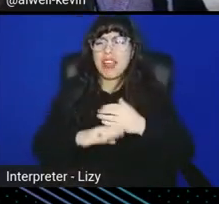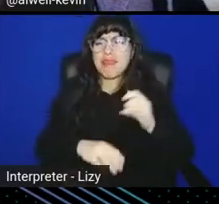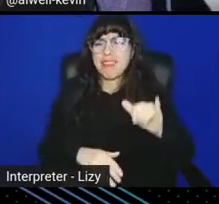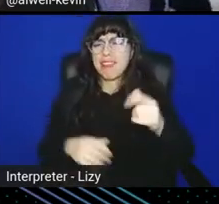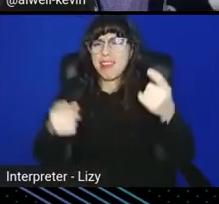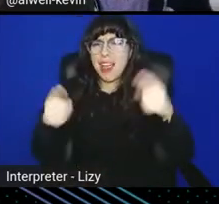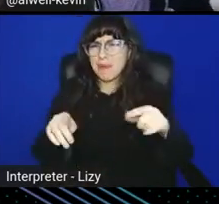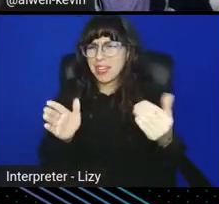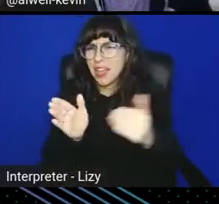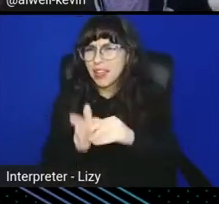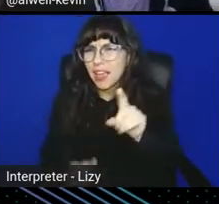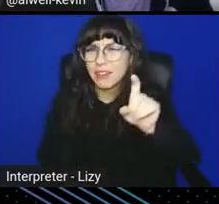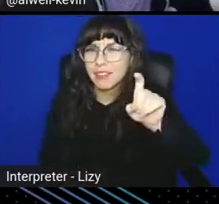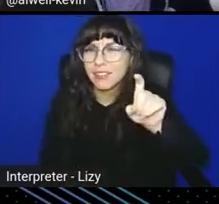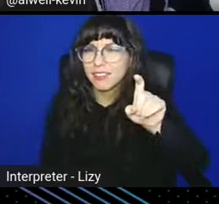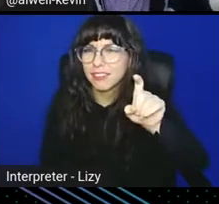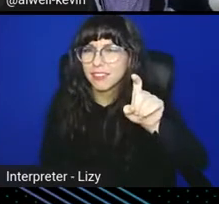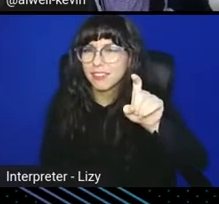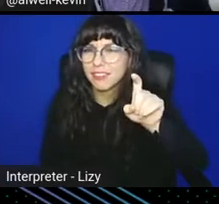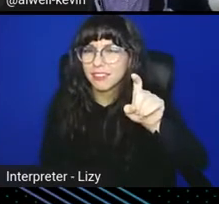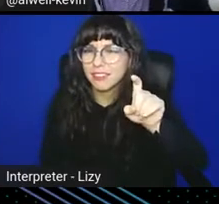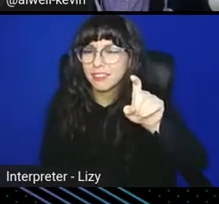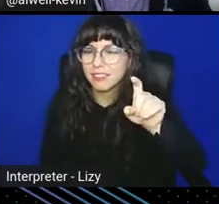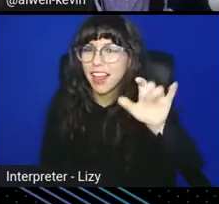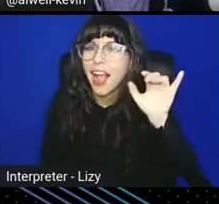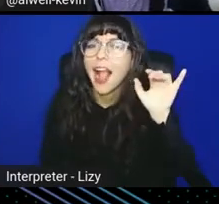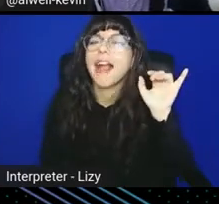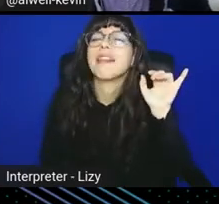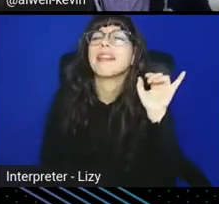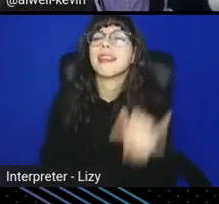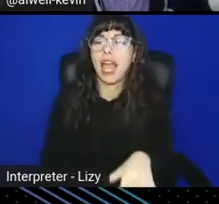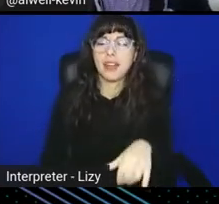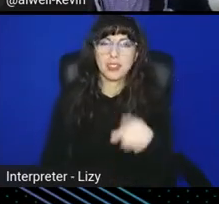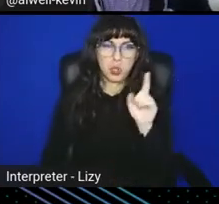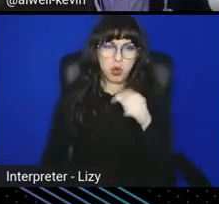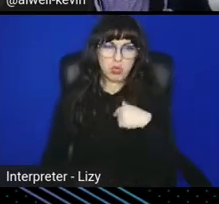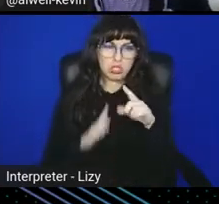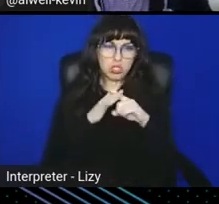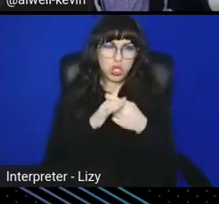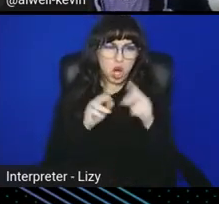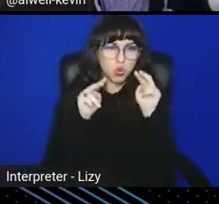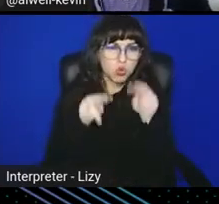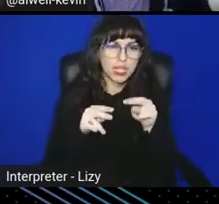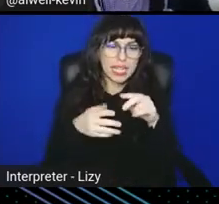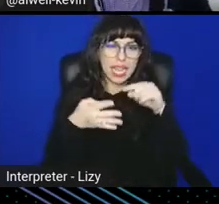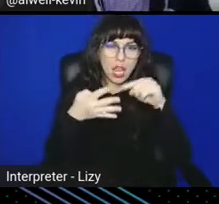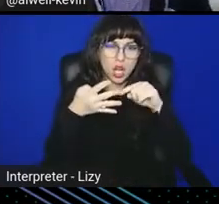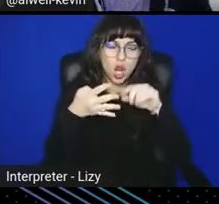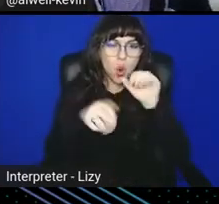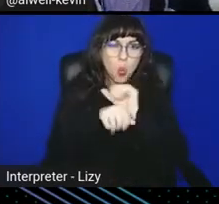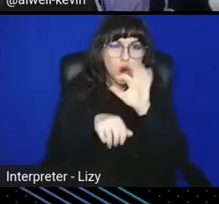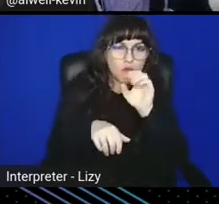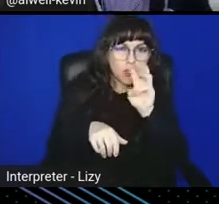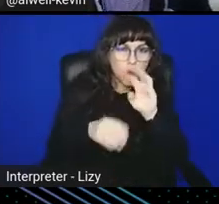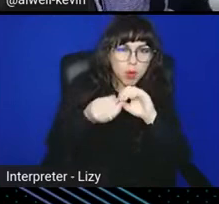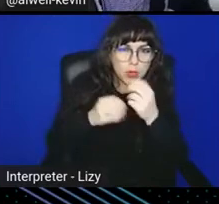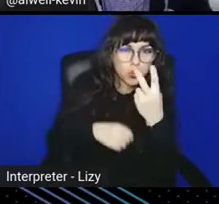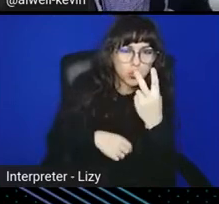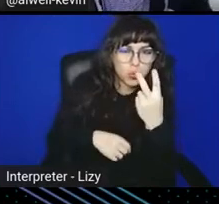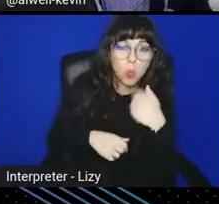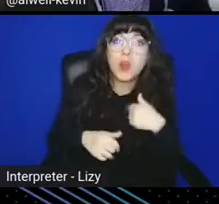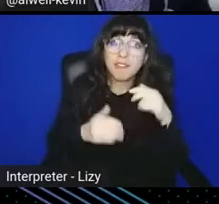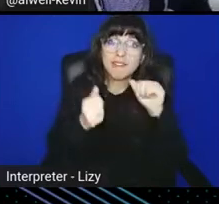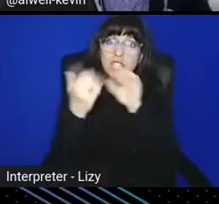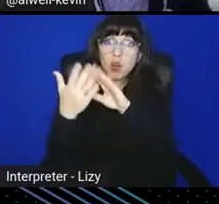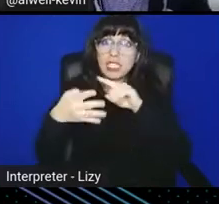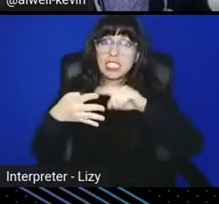happening again, right? And so that's where we start to look at workflow number two, right? So now that we've kind of addressed this vulnerability alert, how do we